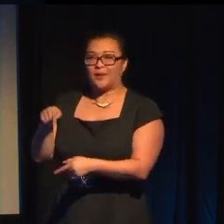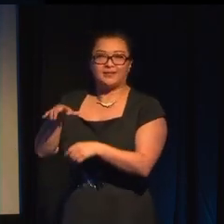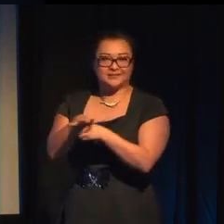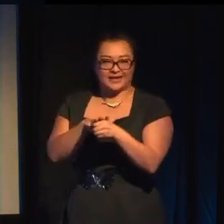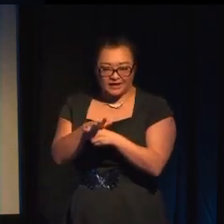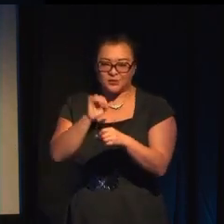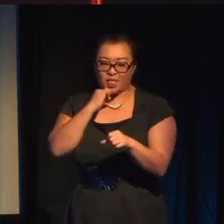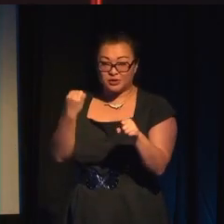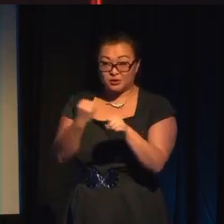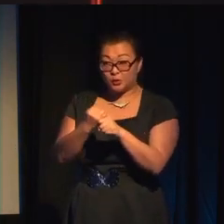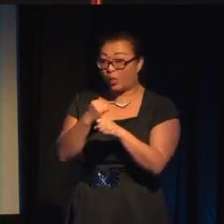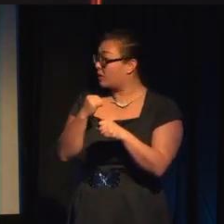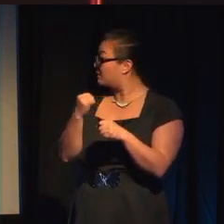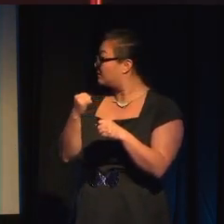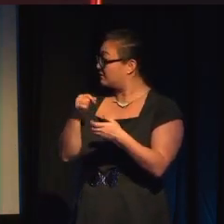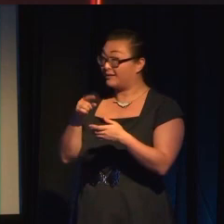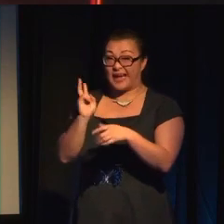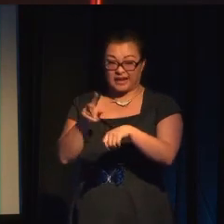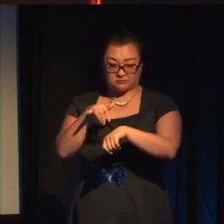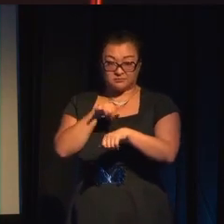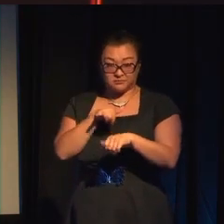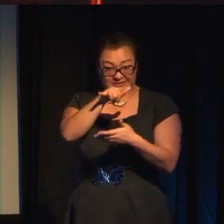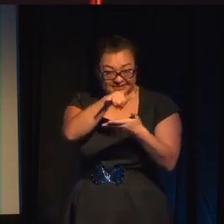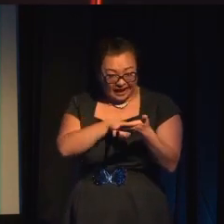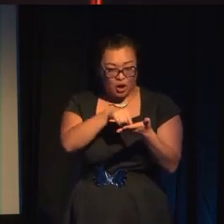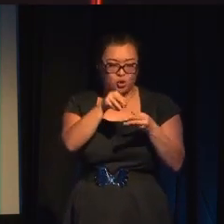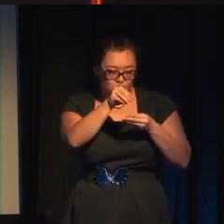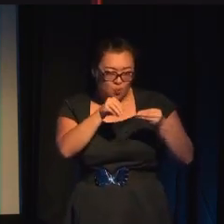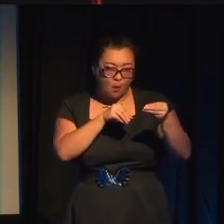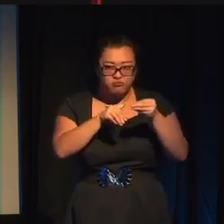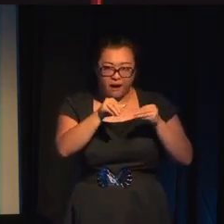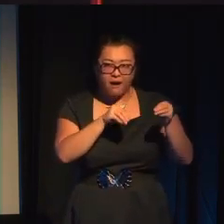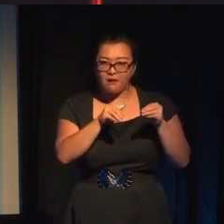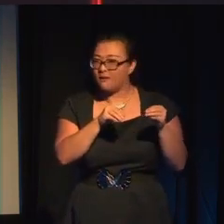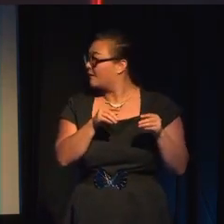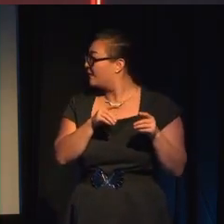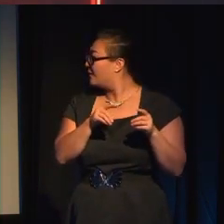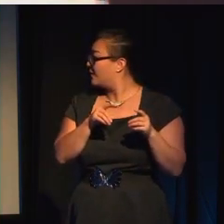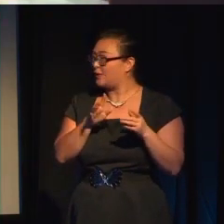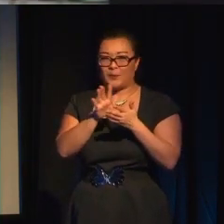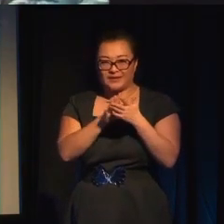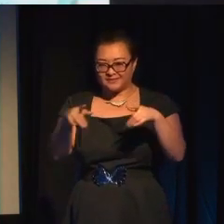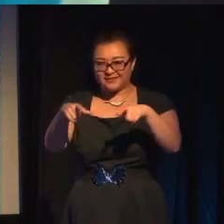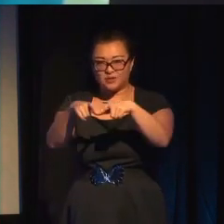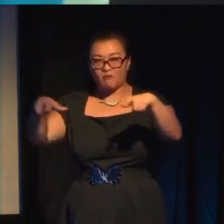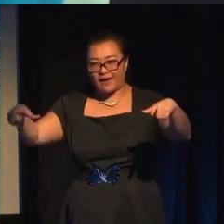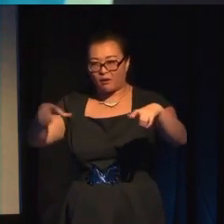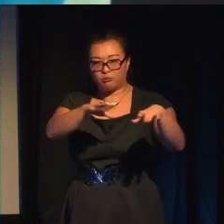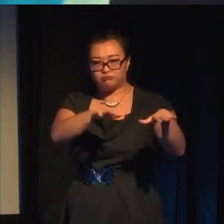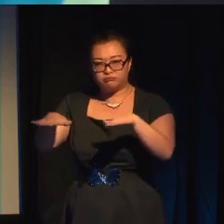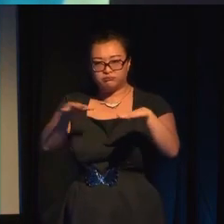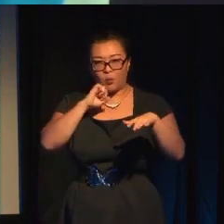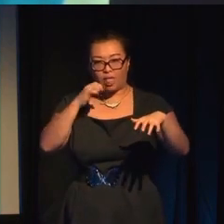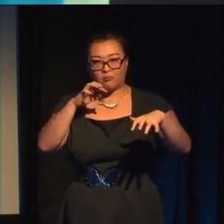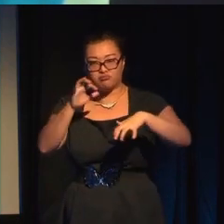we're going to swap round again the nuggets. So we're going to cause this conveyor to break. The conveyor has